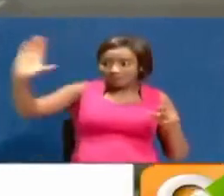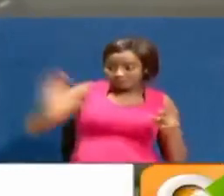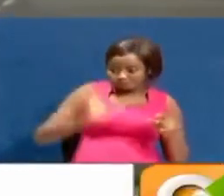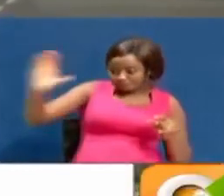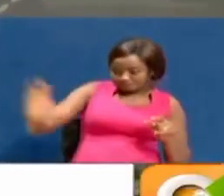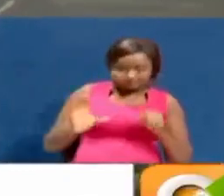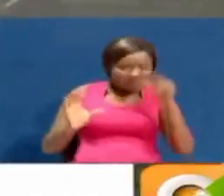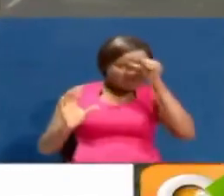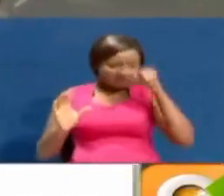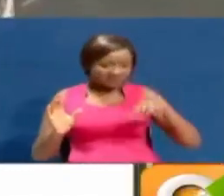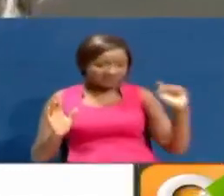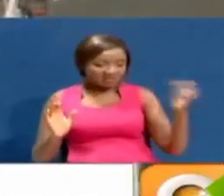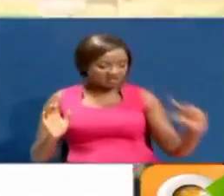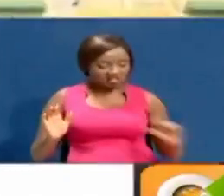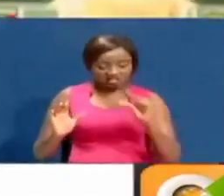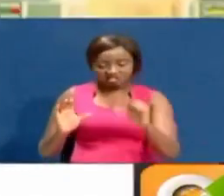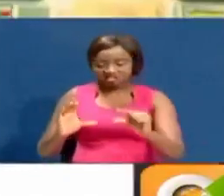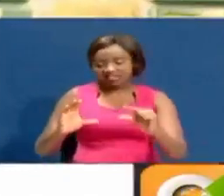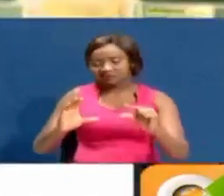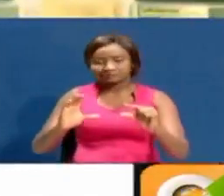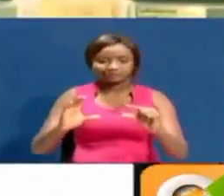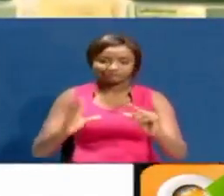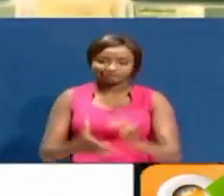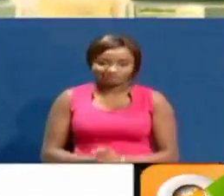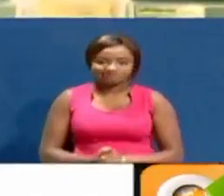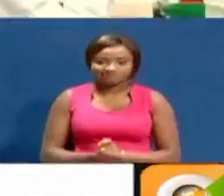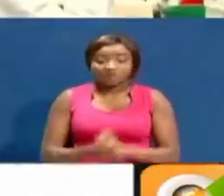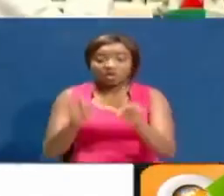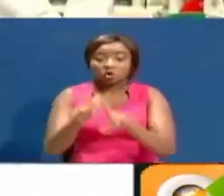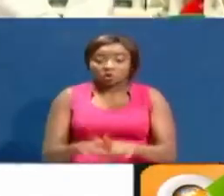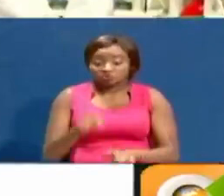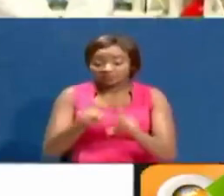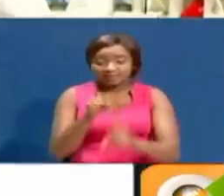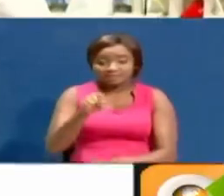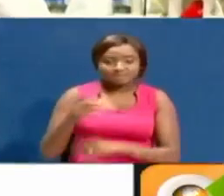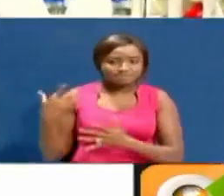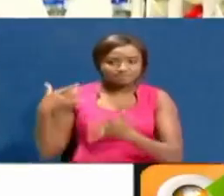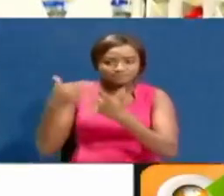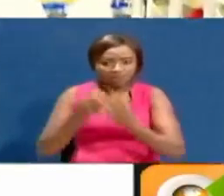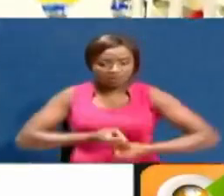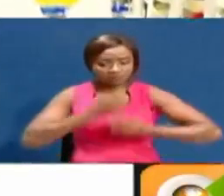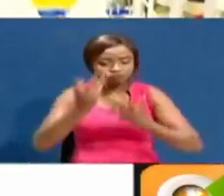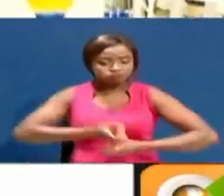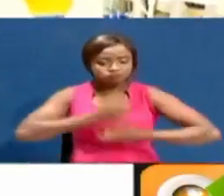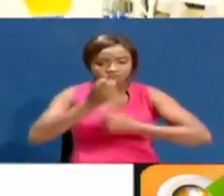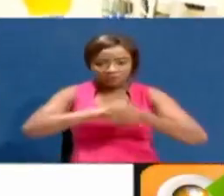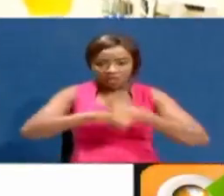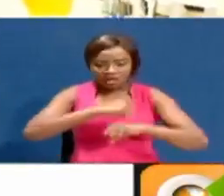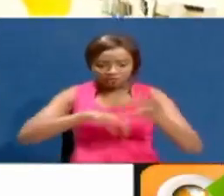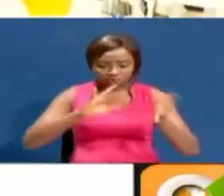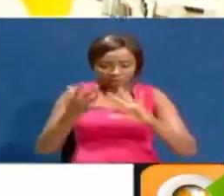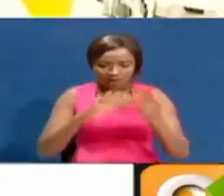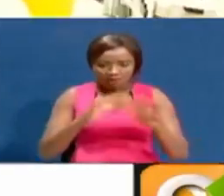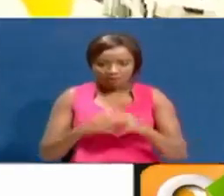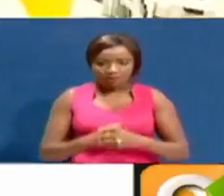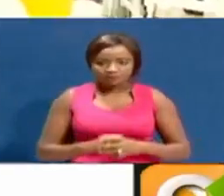the minimum to sustain their research projects. Those like Charles, whose artistry is expressed in the most delicate and